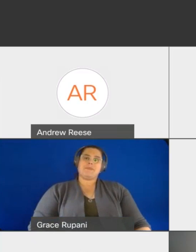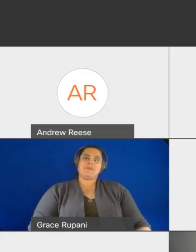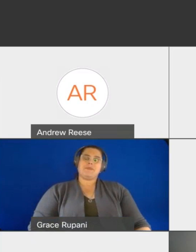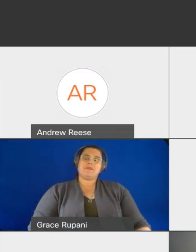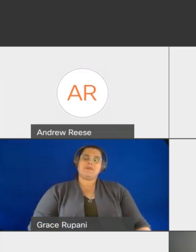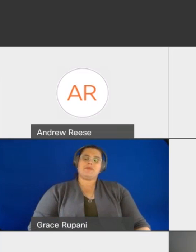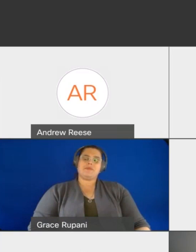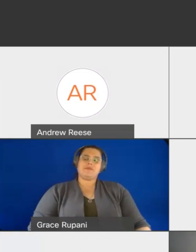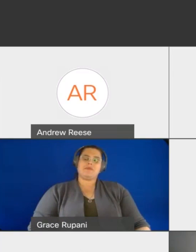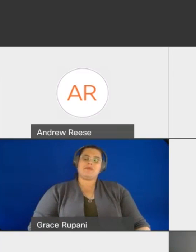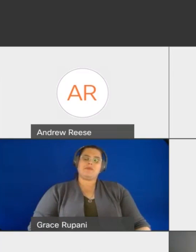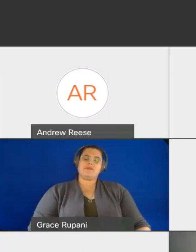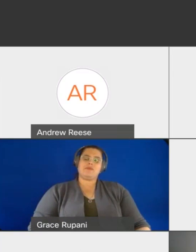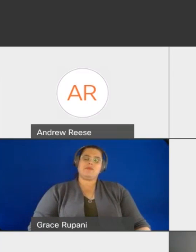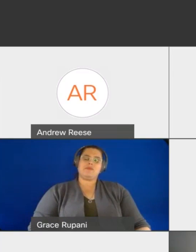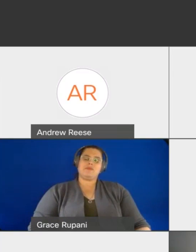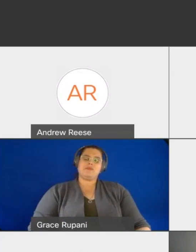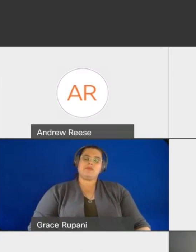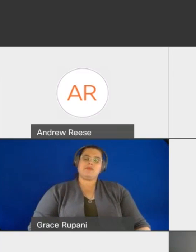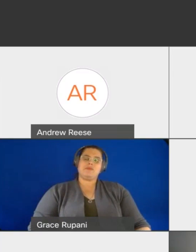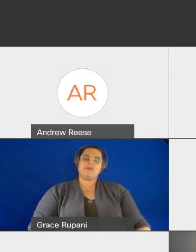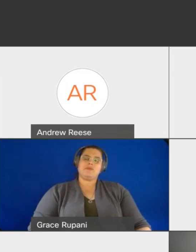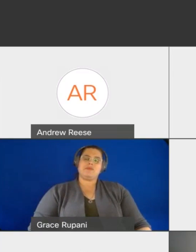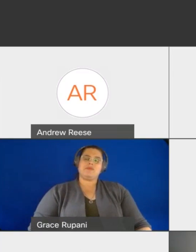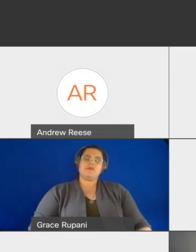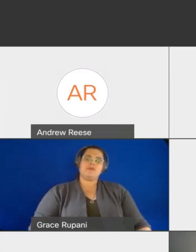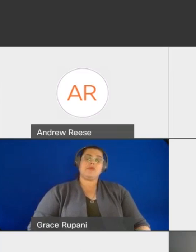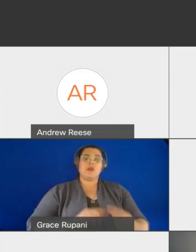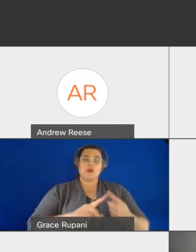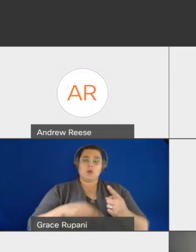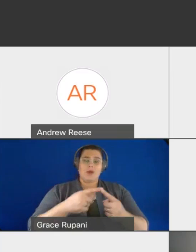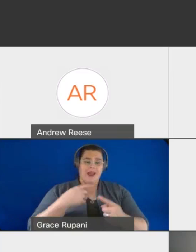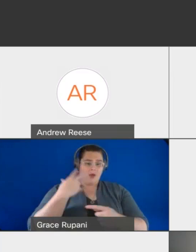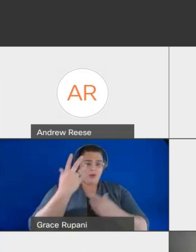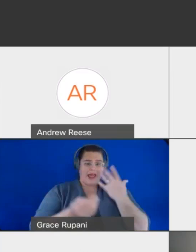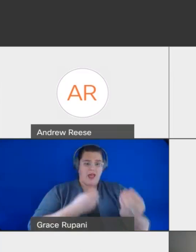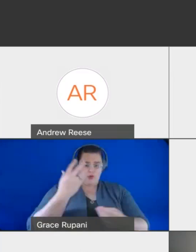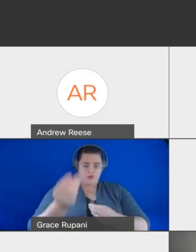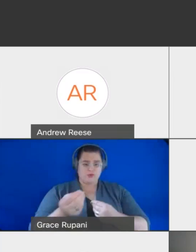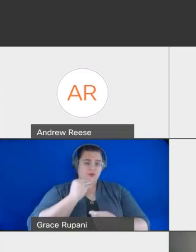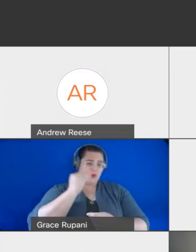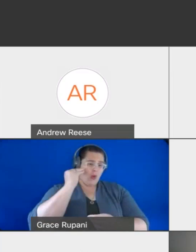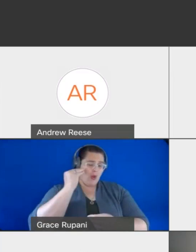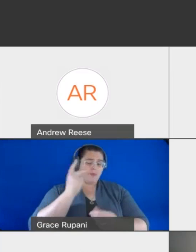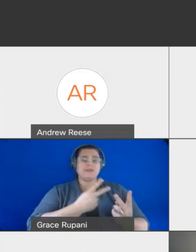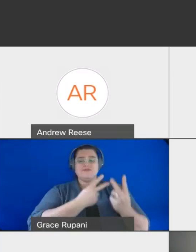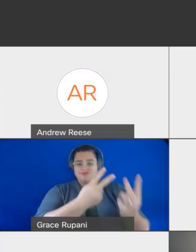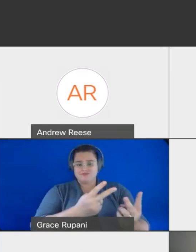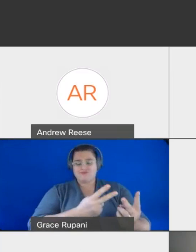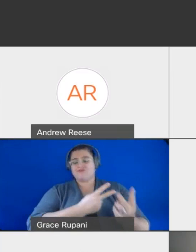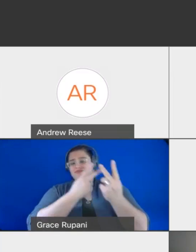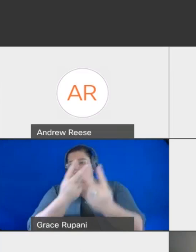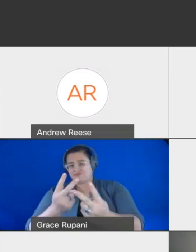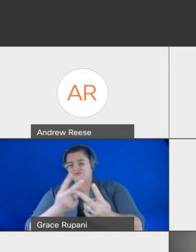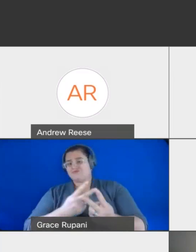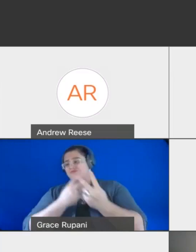What it reinforced for me by going out to the homes is how essential it is that there continue